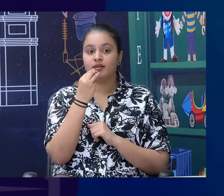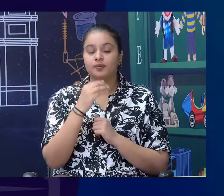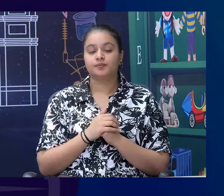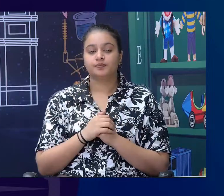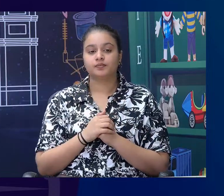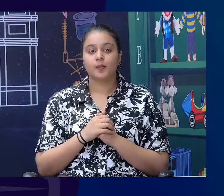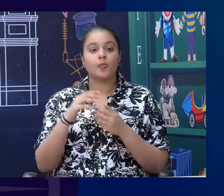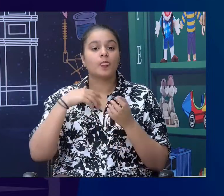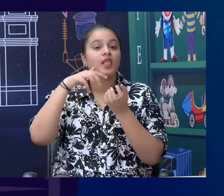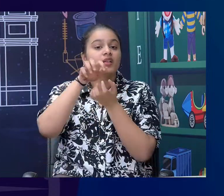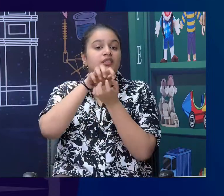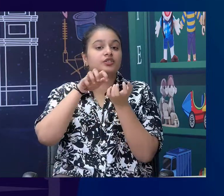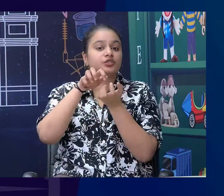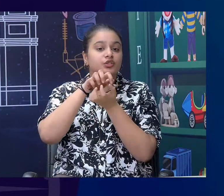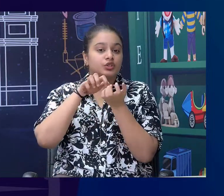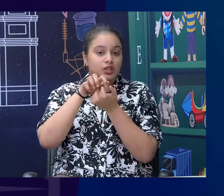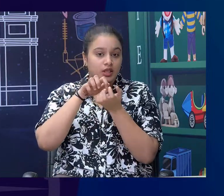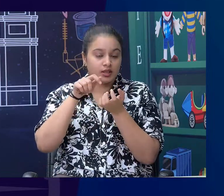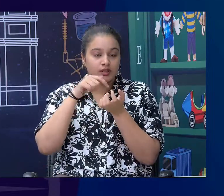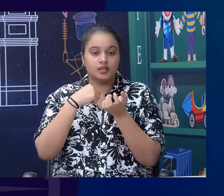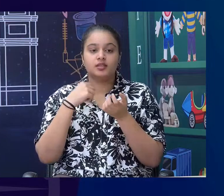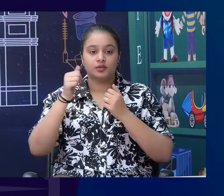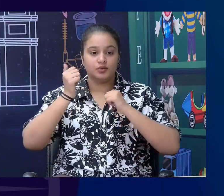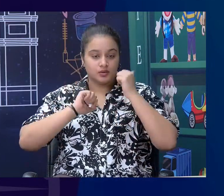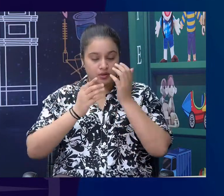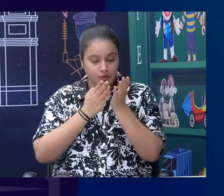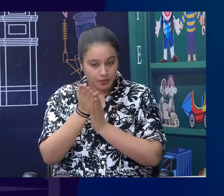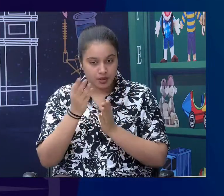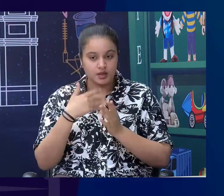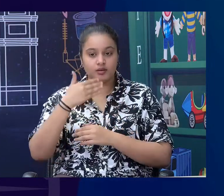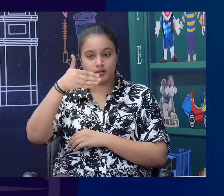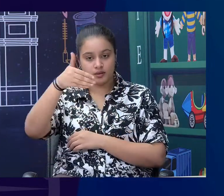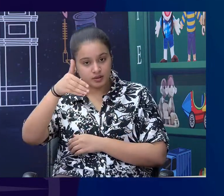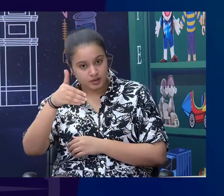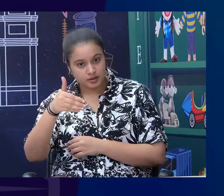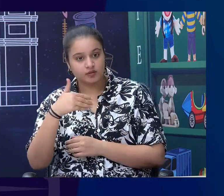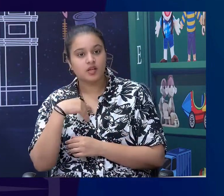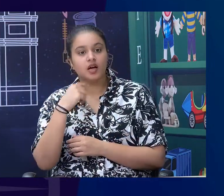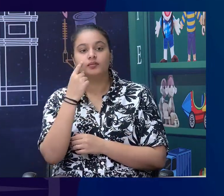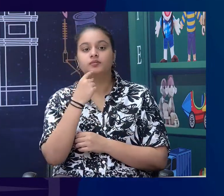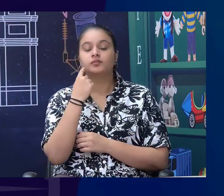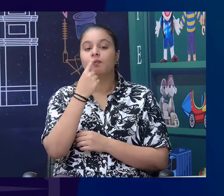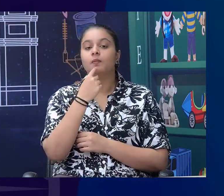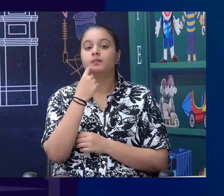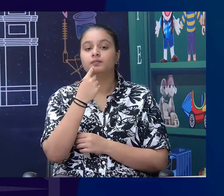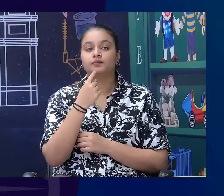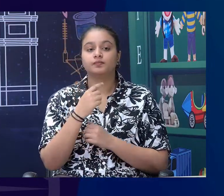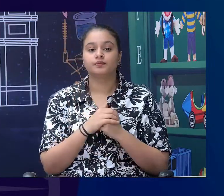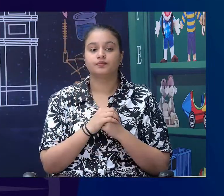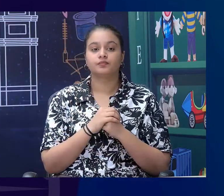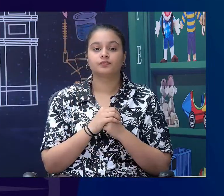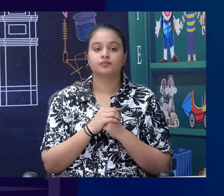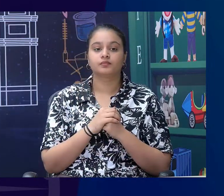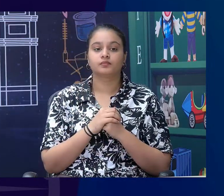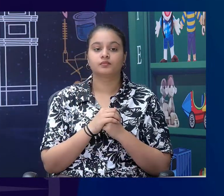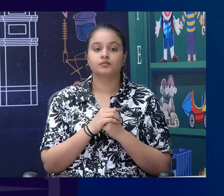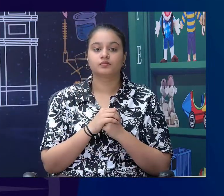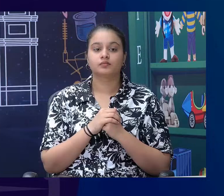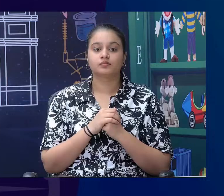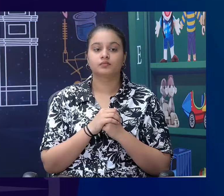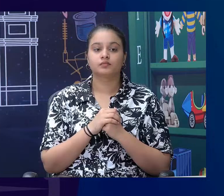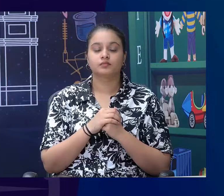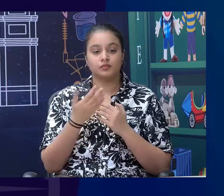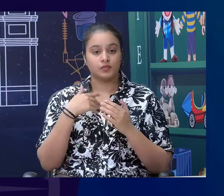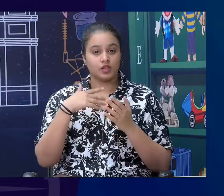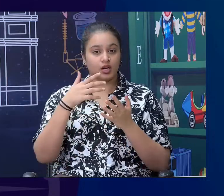eat, they chew grass or leaves, and then it's actually